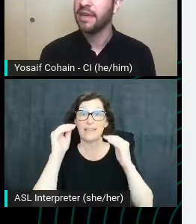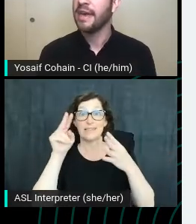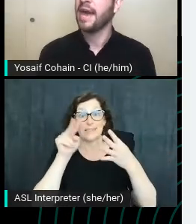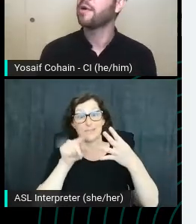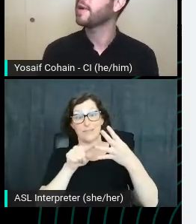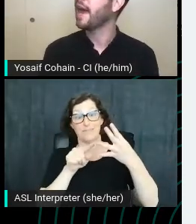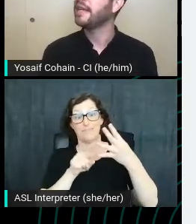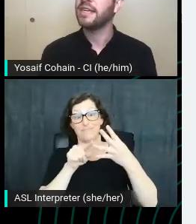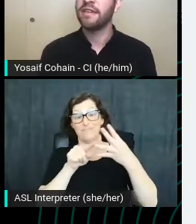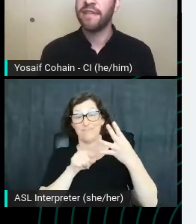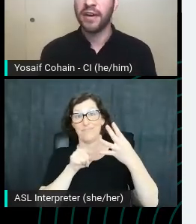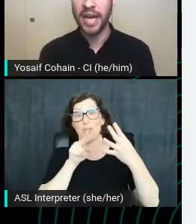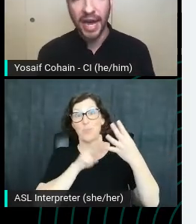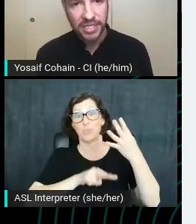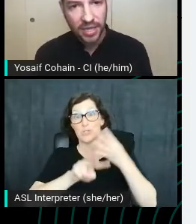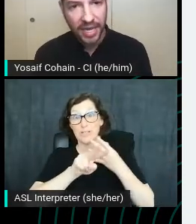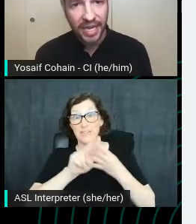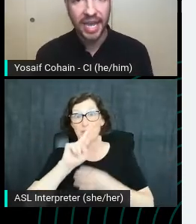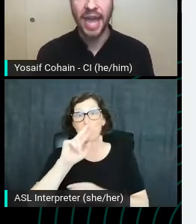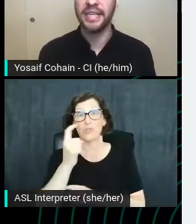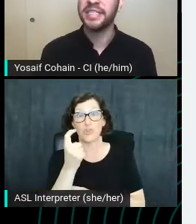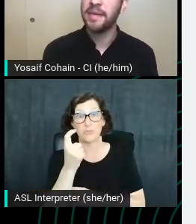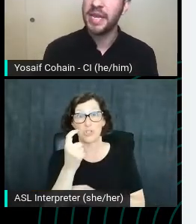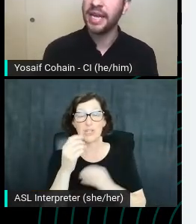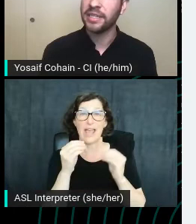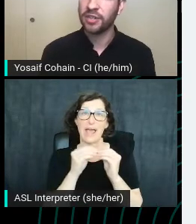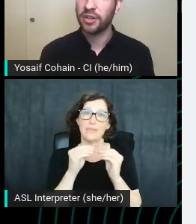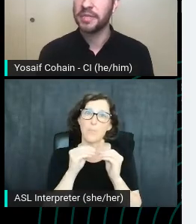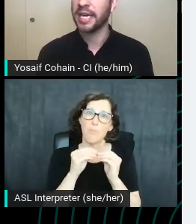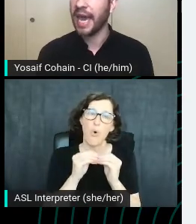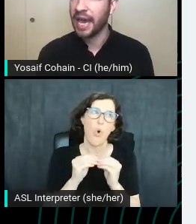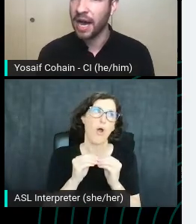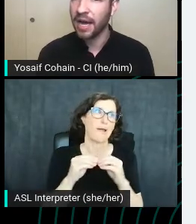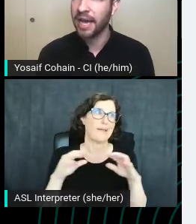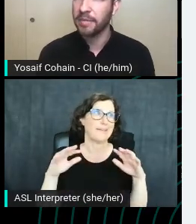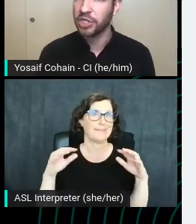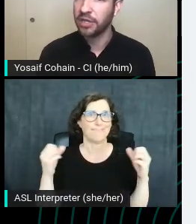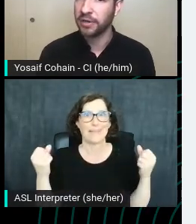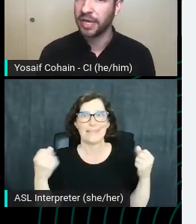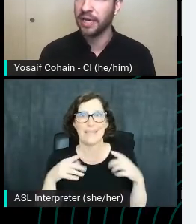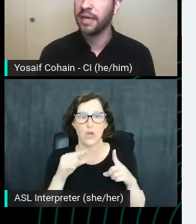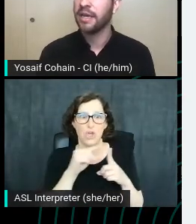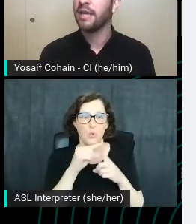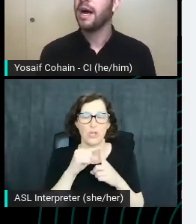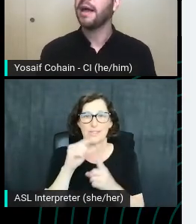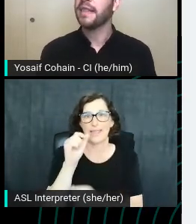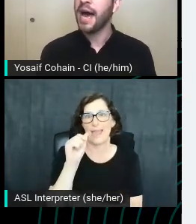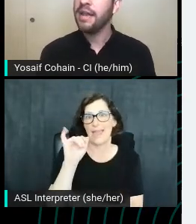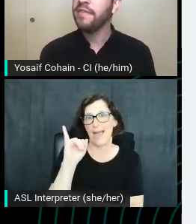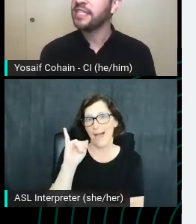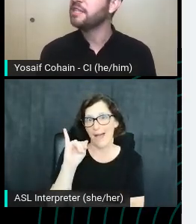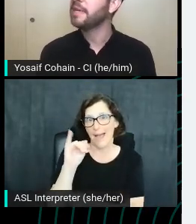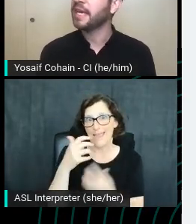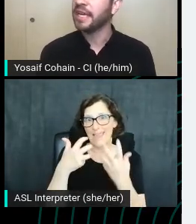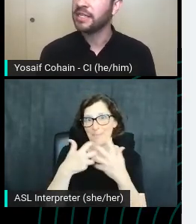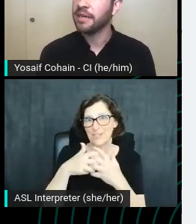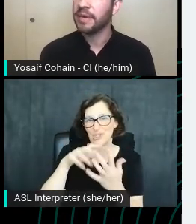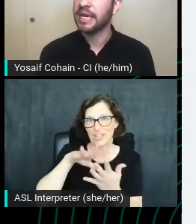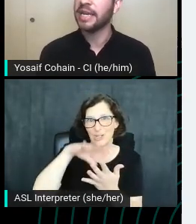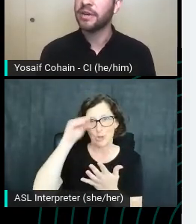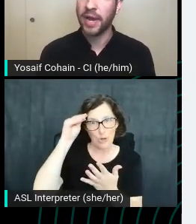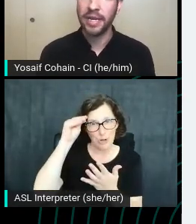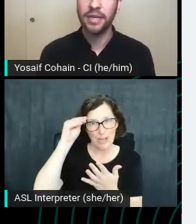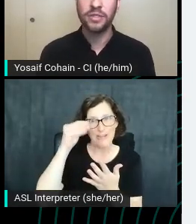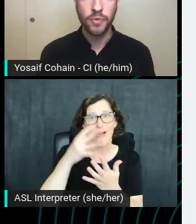prescriptive, and where we get into the very isolating and intimidating terms like AI and machine learning, a lot of this is beginning to